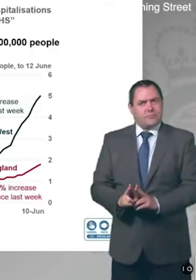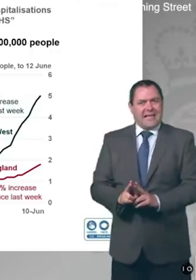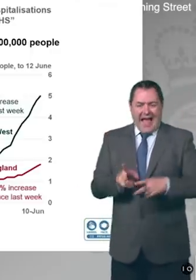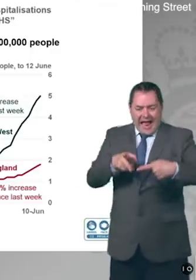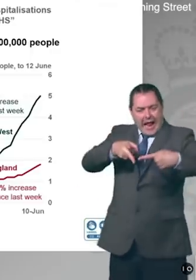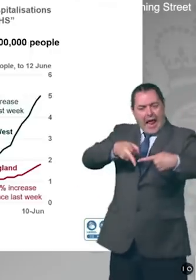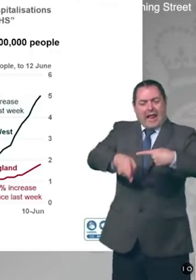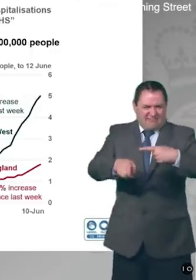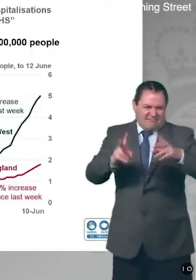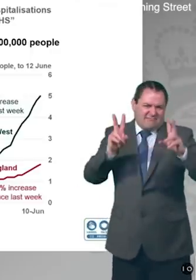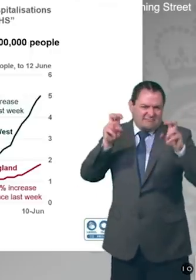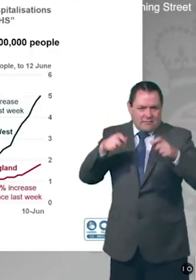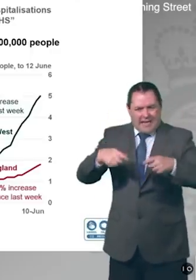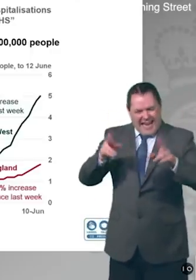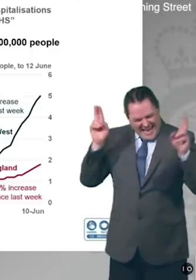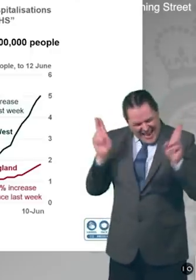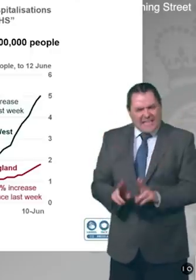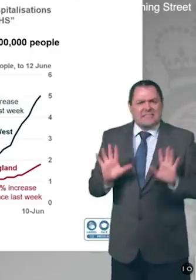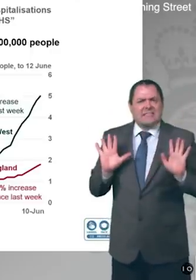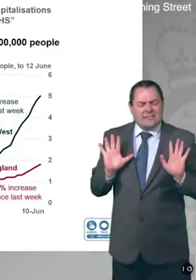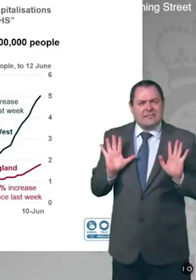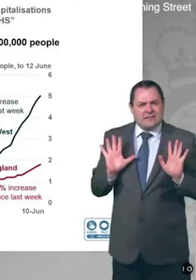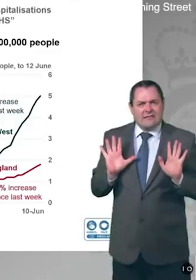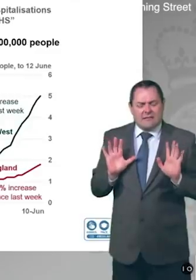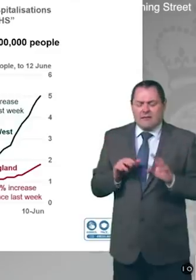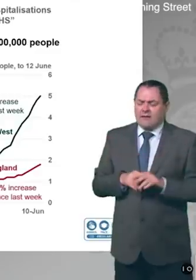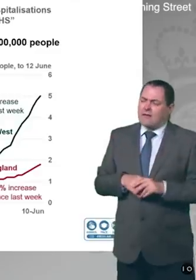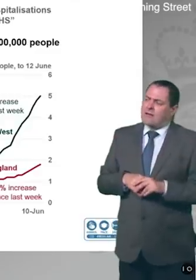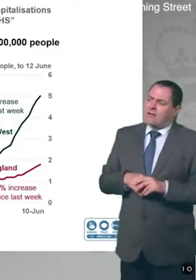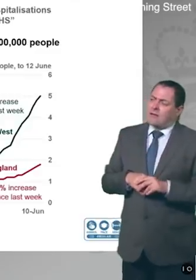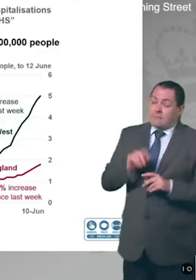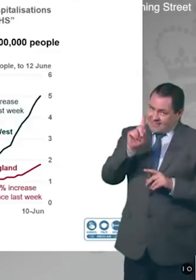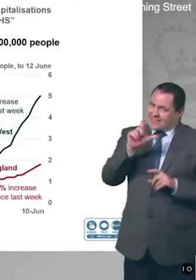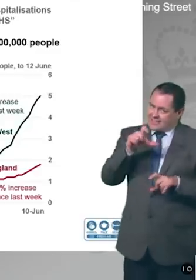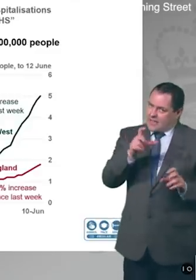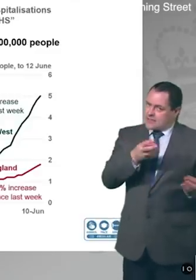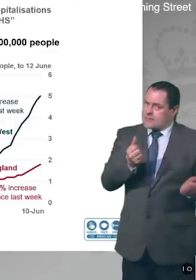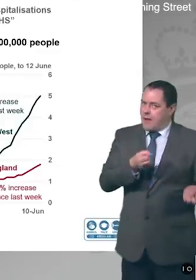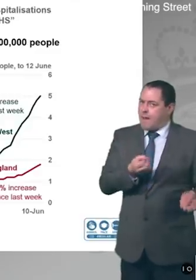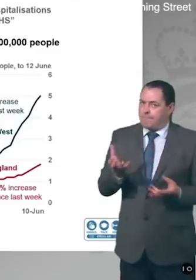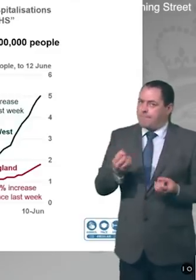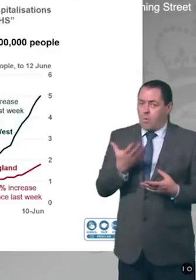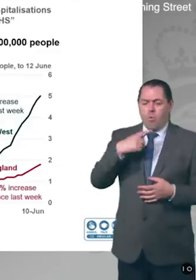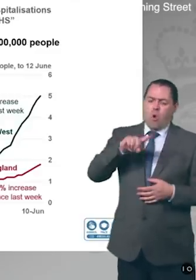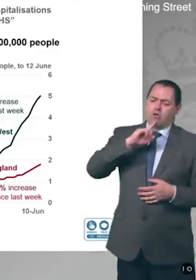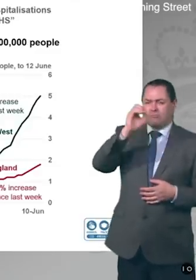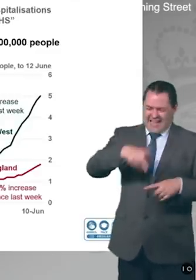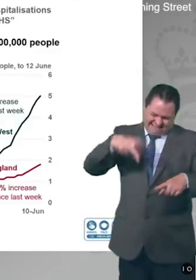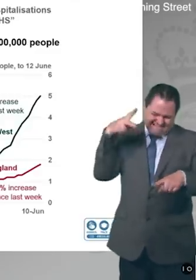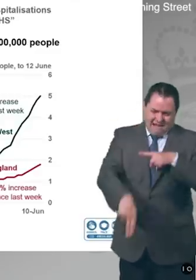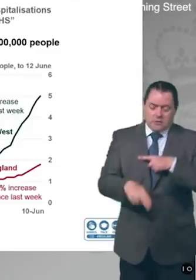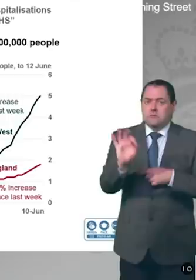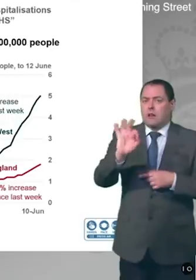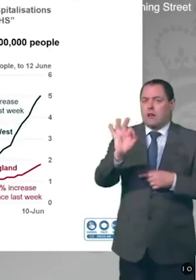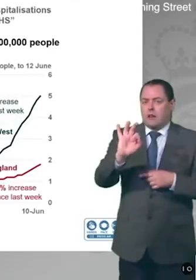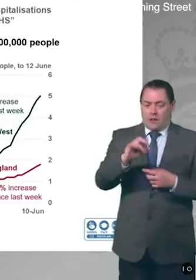those infected are going into hospital, but it has not been completely stopped. And what you can see here is that in terms